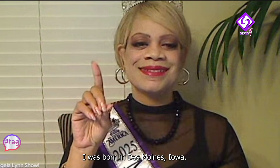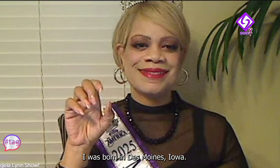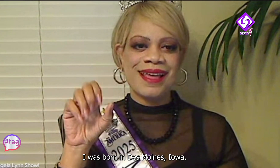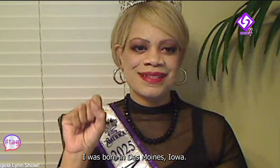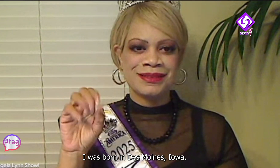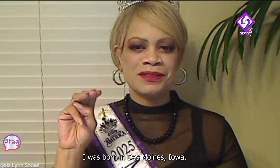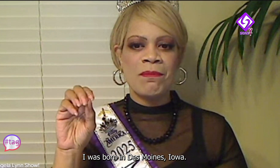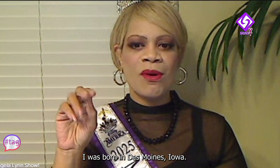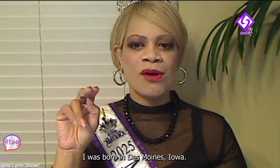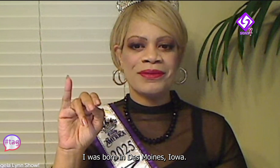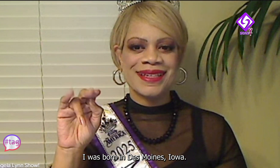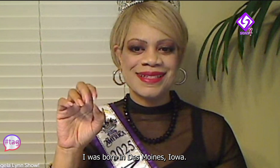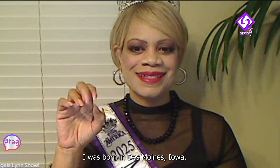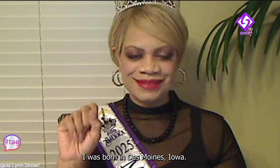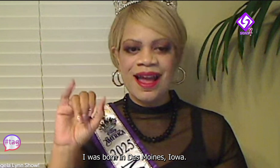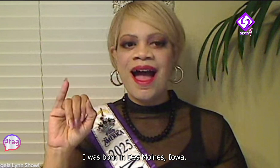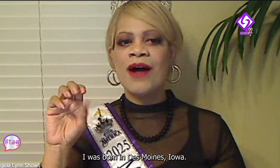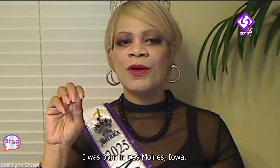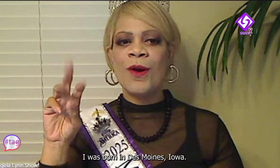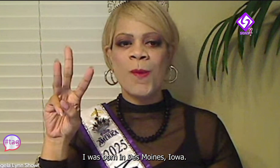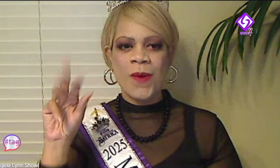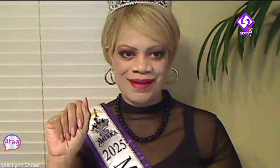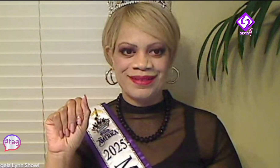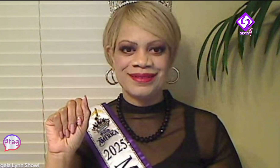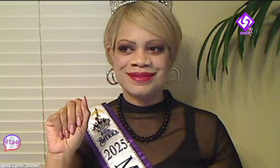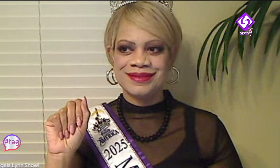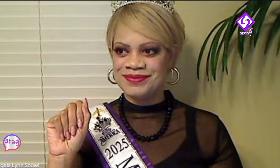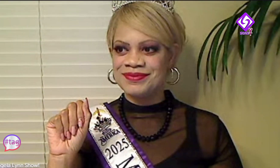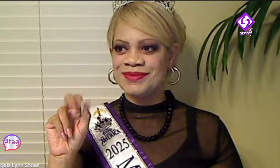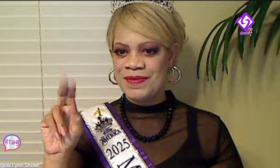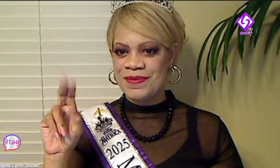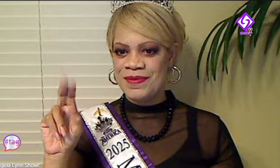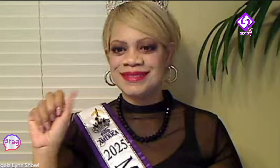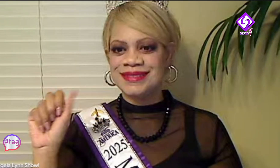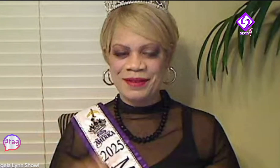I was born in Des Moines, Iowa,